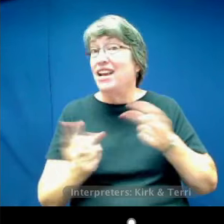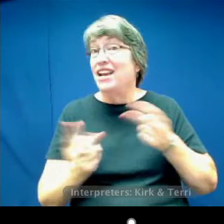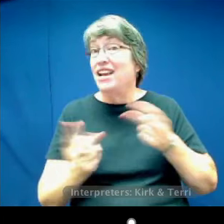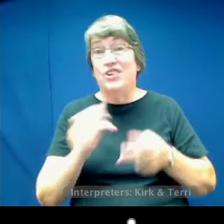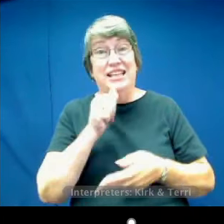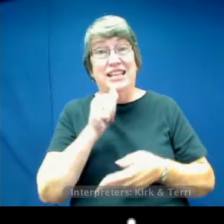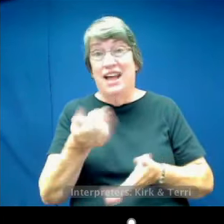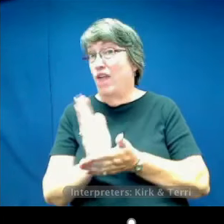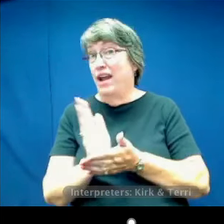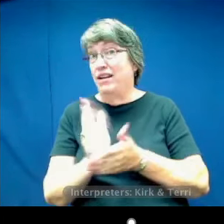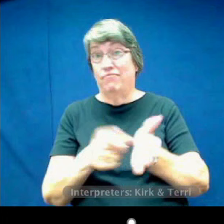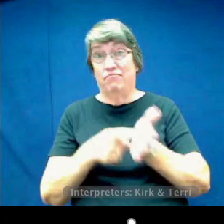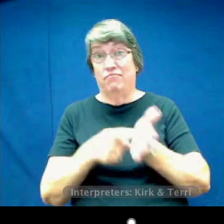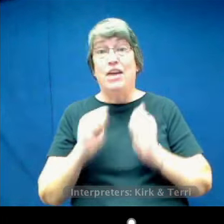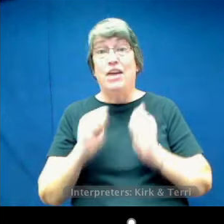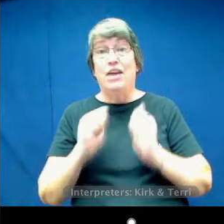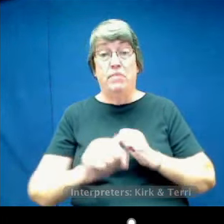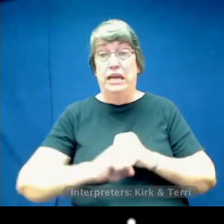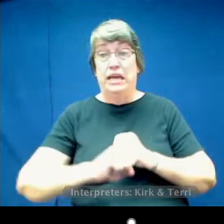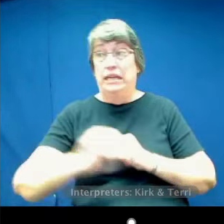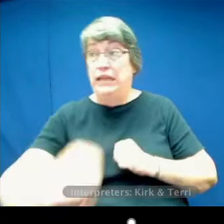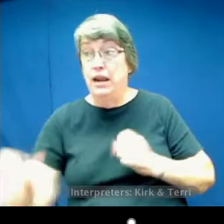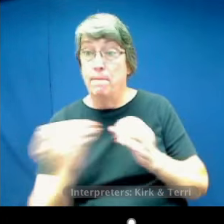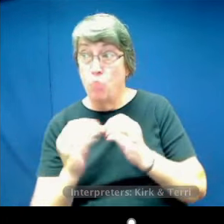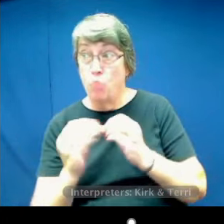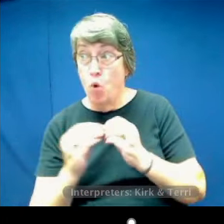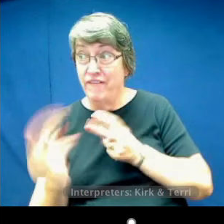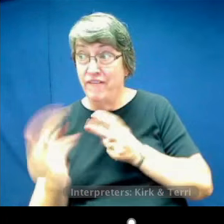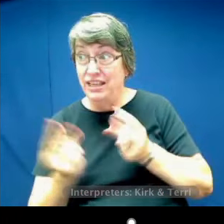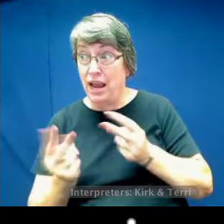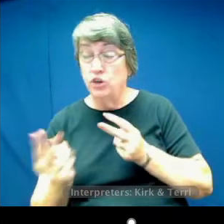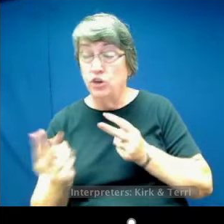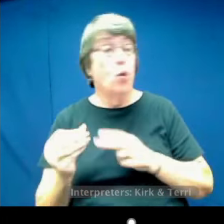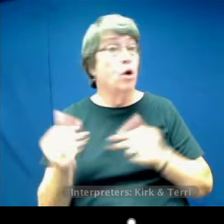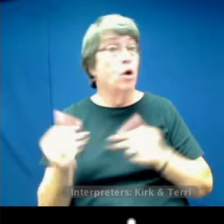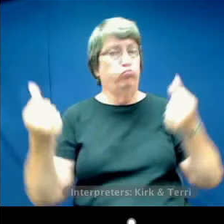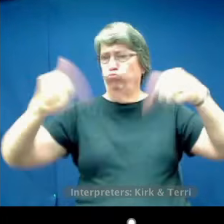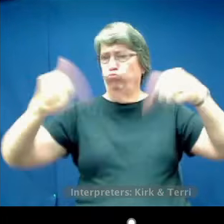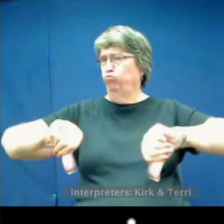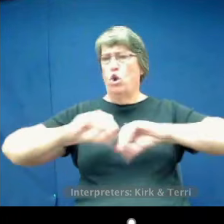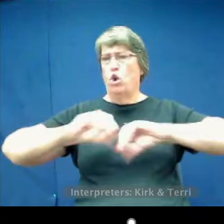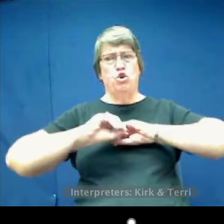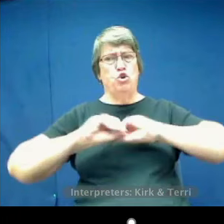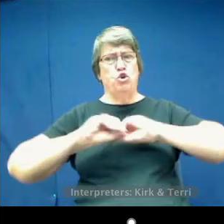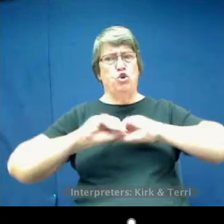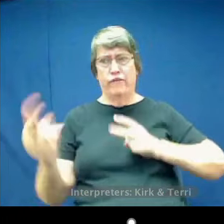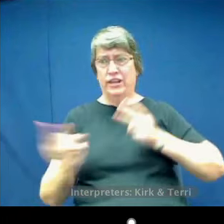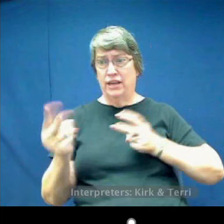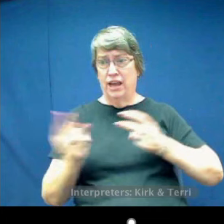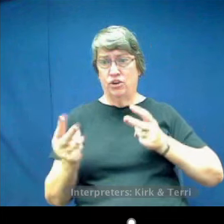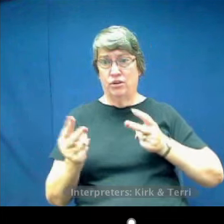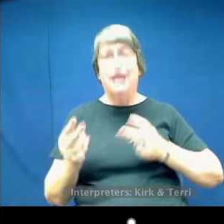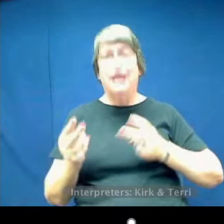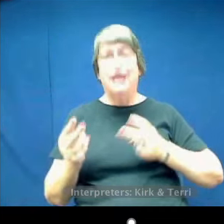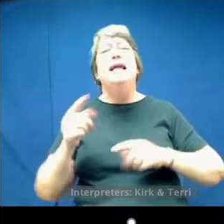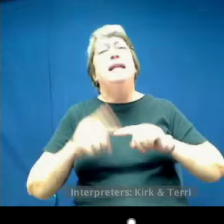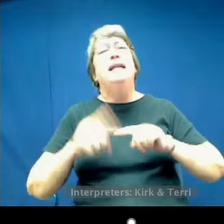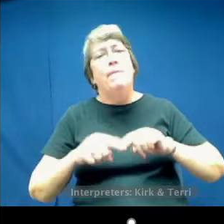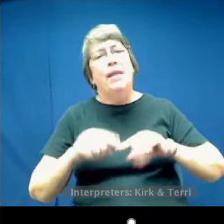suspended, denied, or restricted if the court finds that it's not in the best interest of the child to have